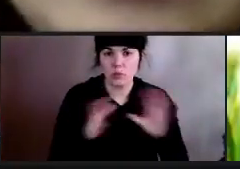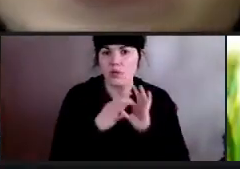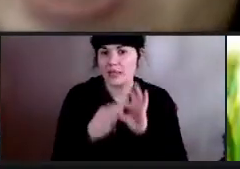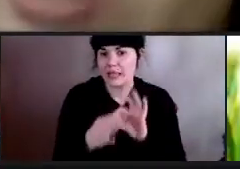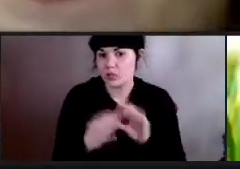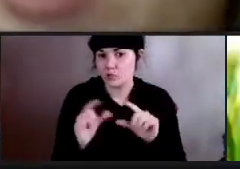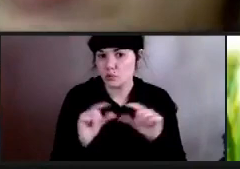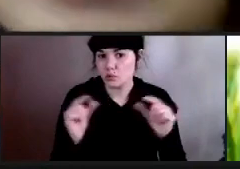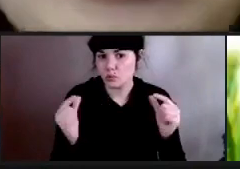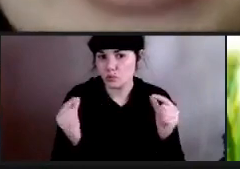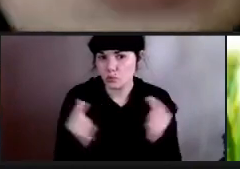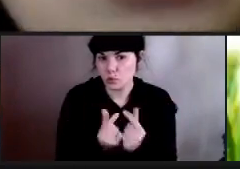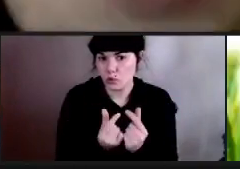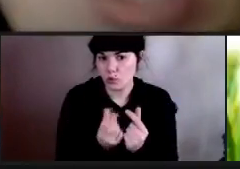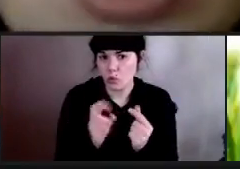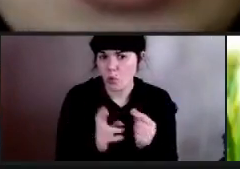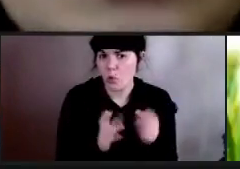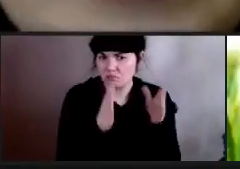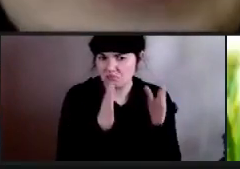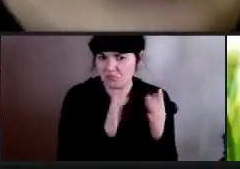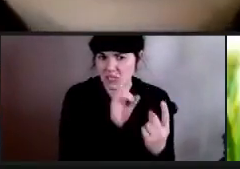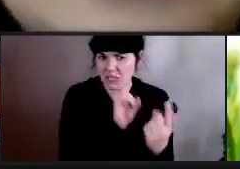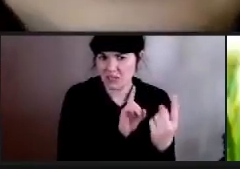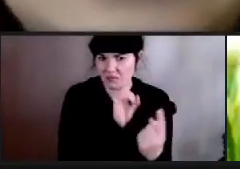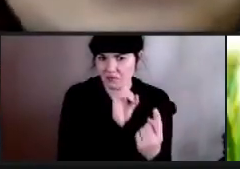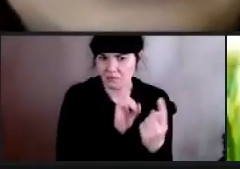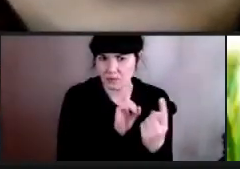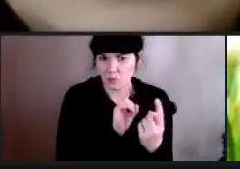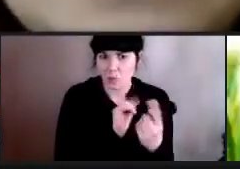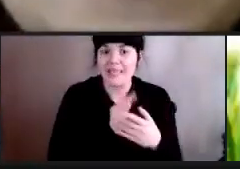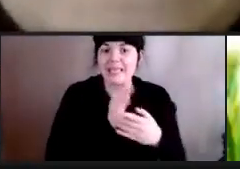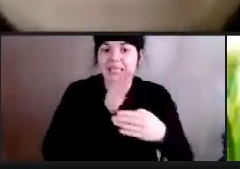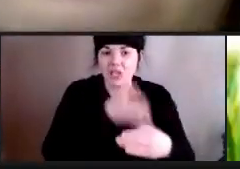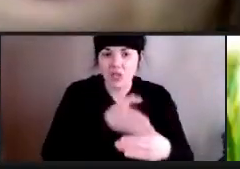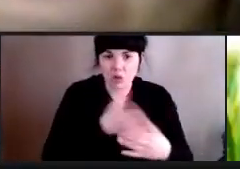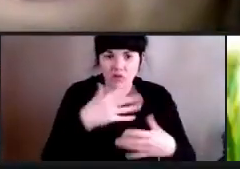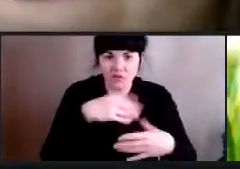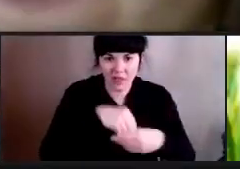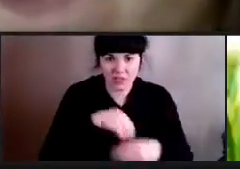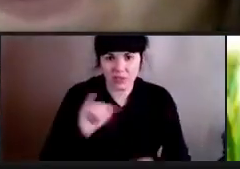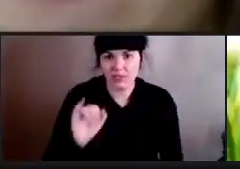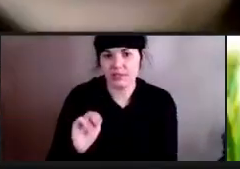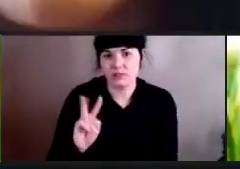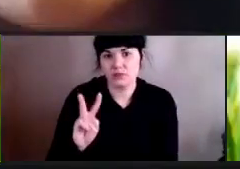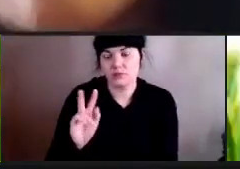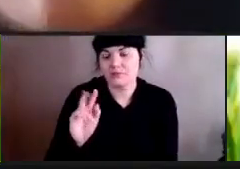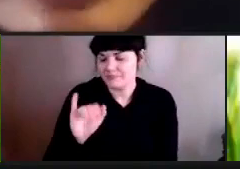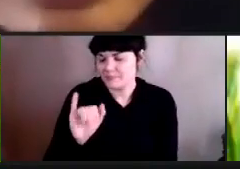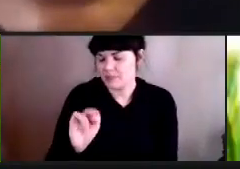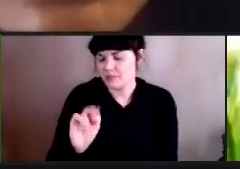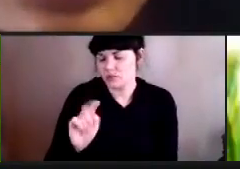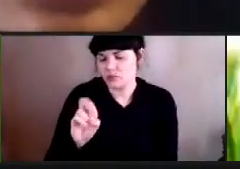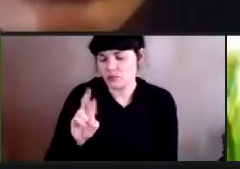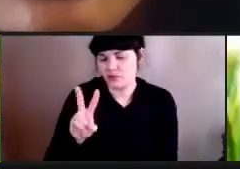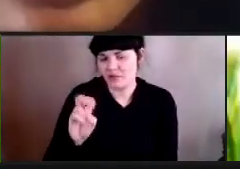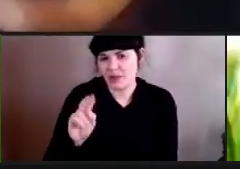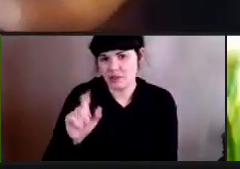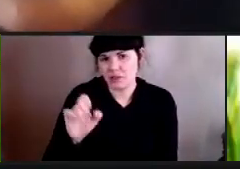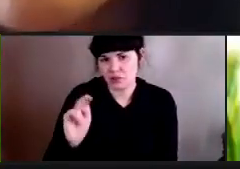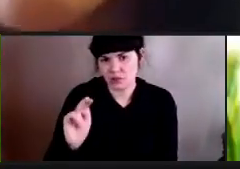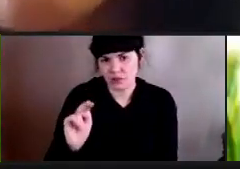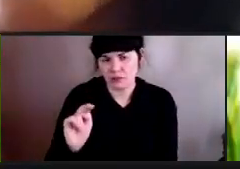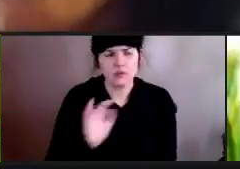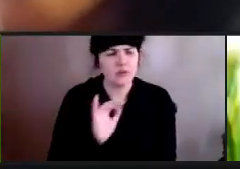Do you want to talk a little bit about how you all are doing that assessing? Yeah, so if I'm understanding the question